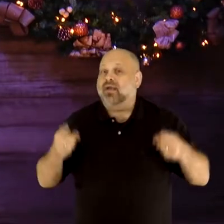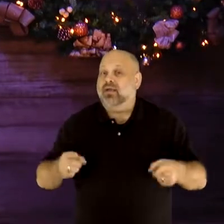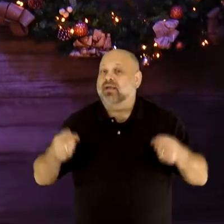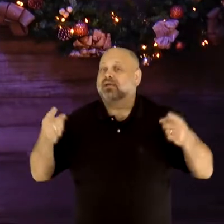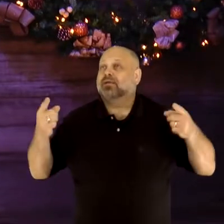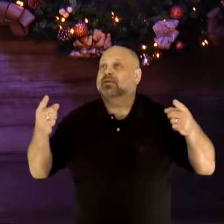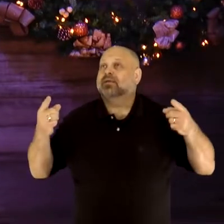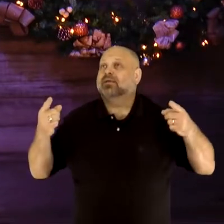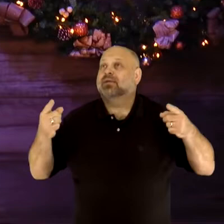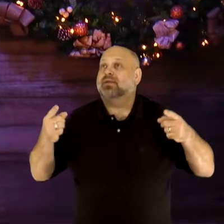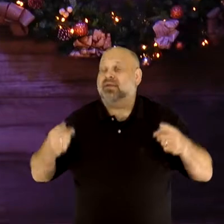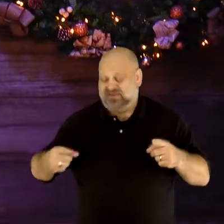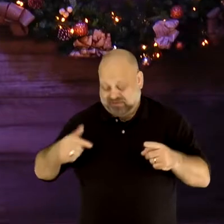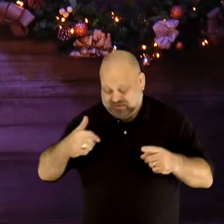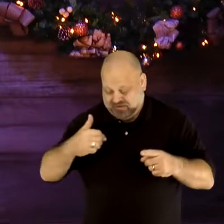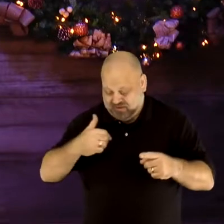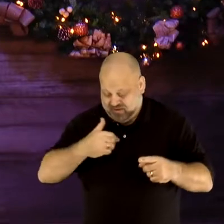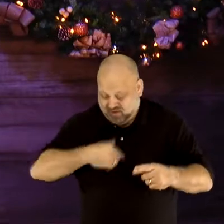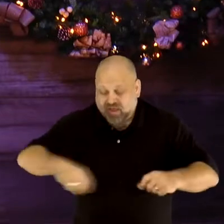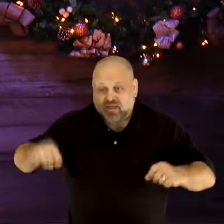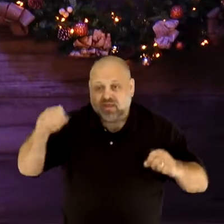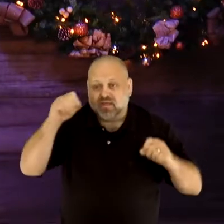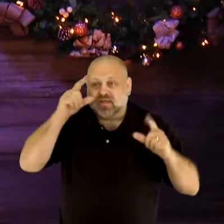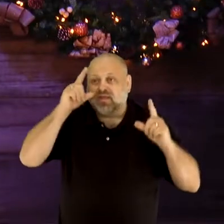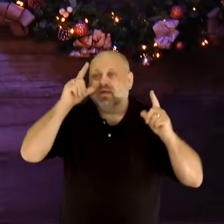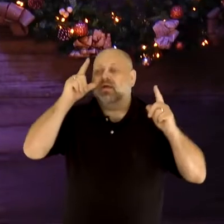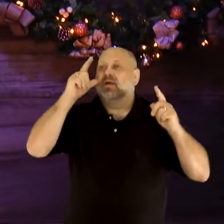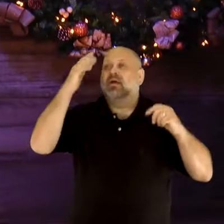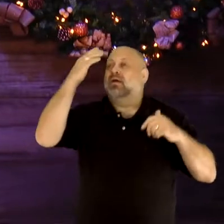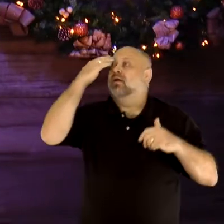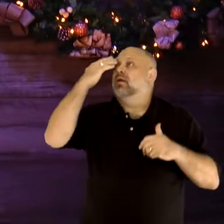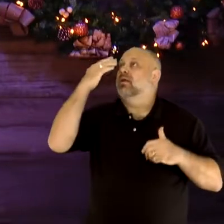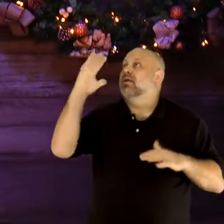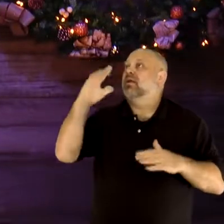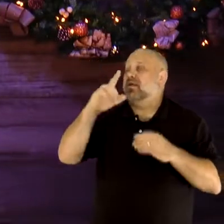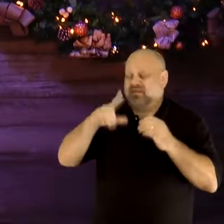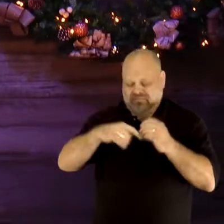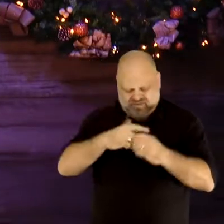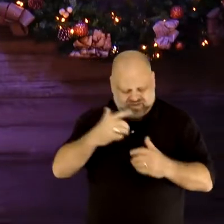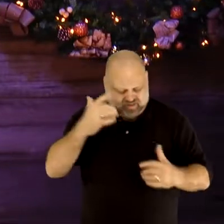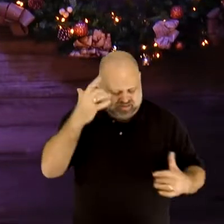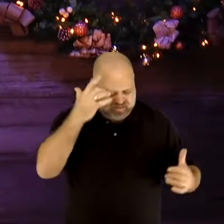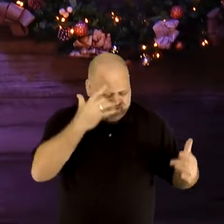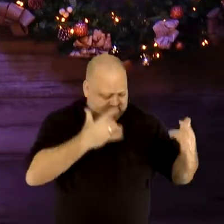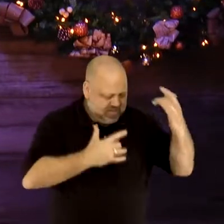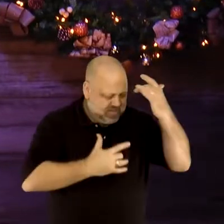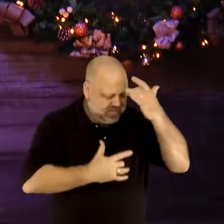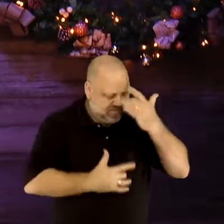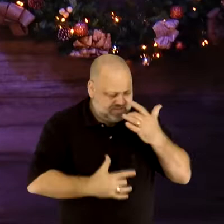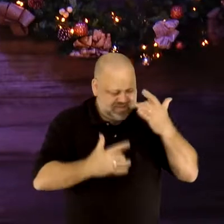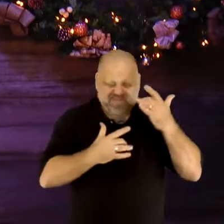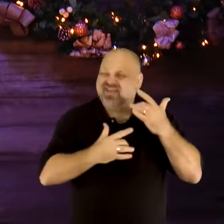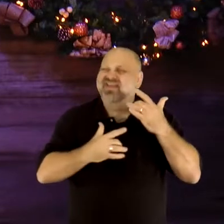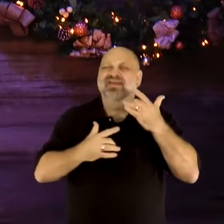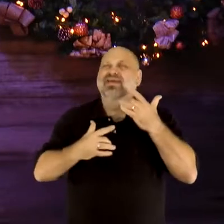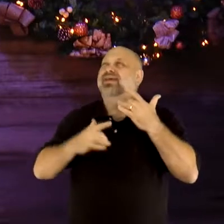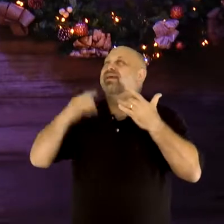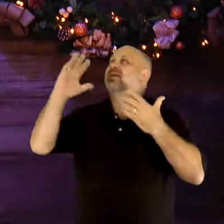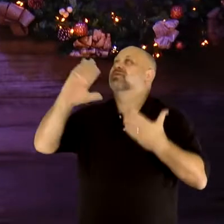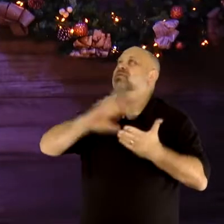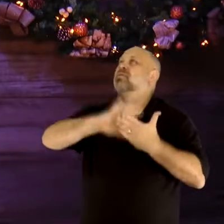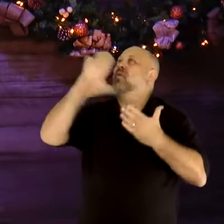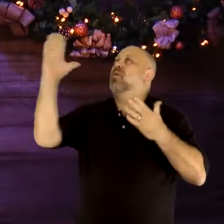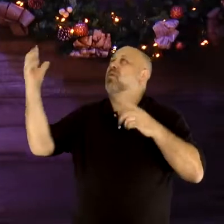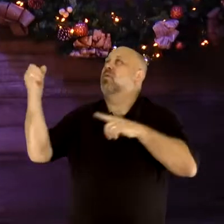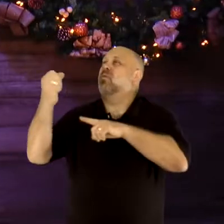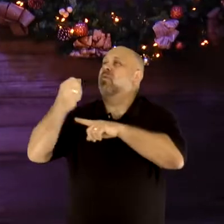When all of a sudden I am unaware of these afflictions, eclipsed